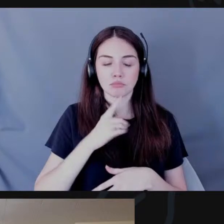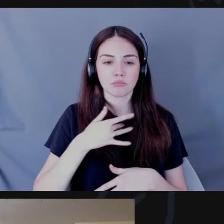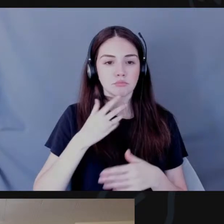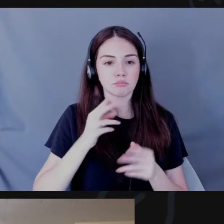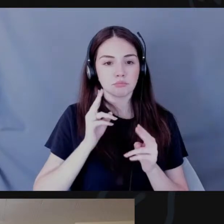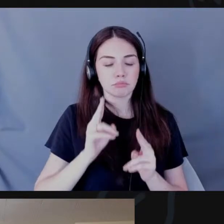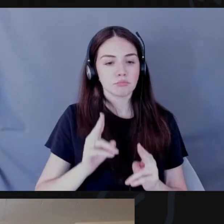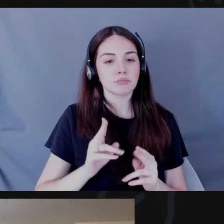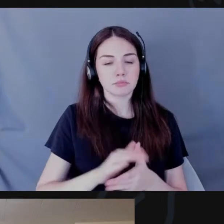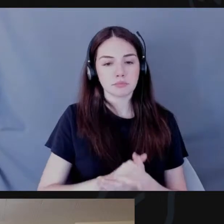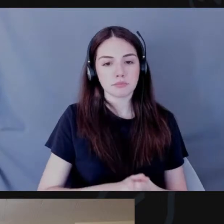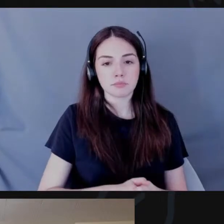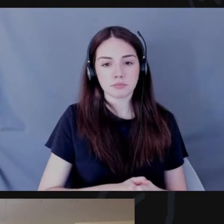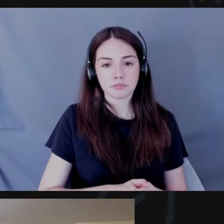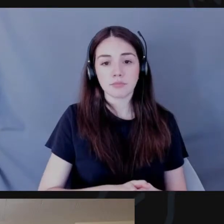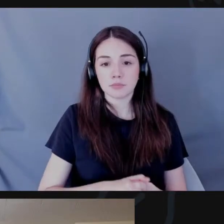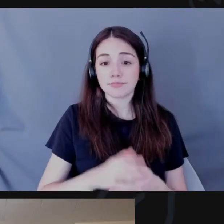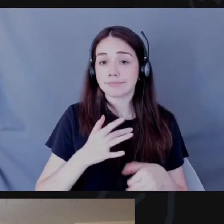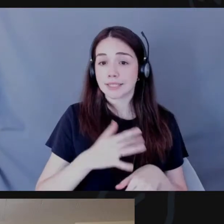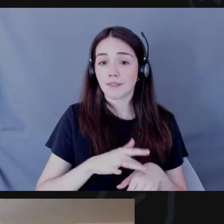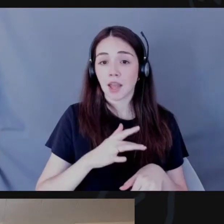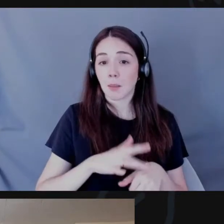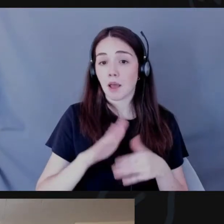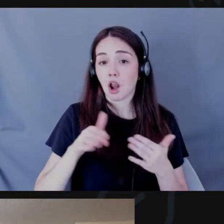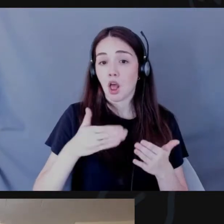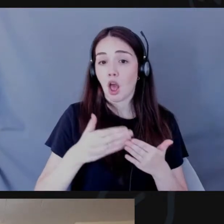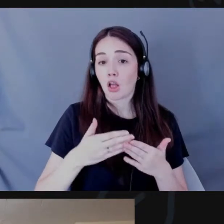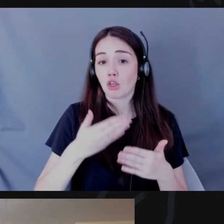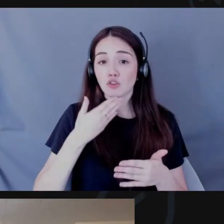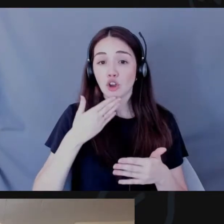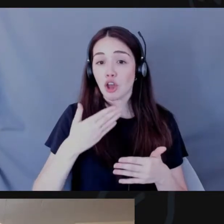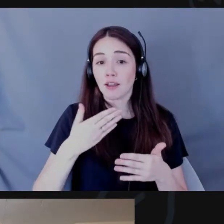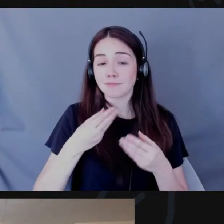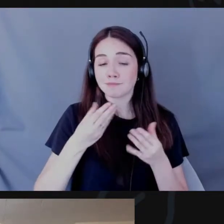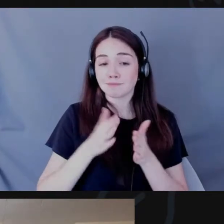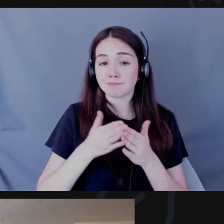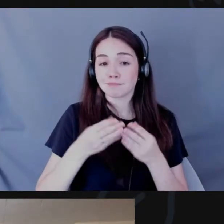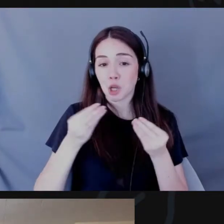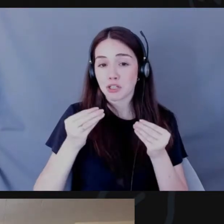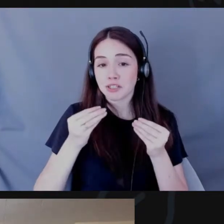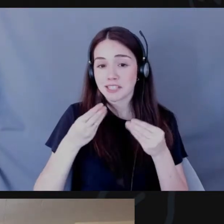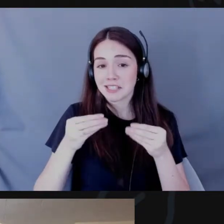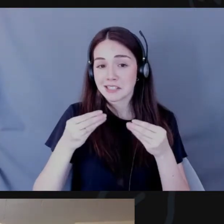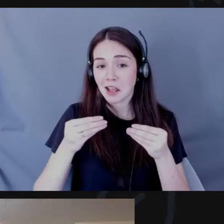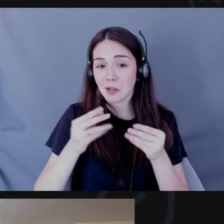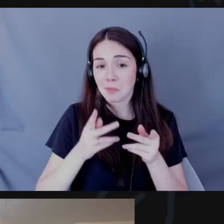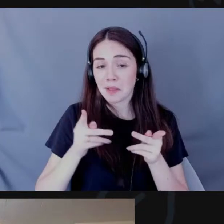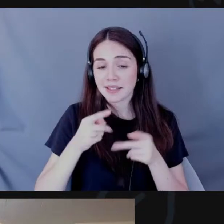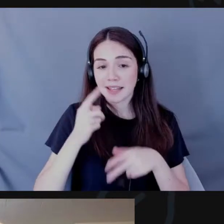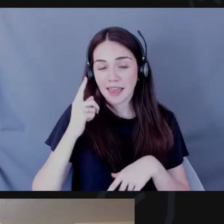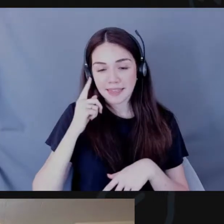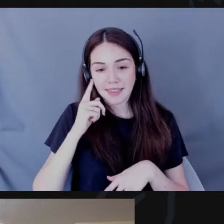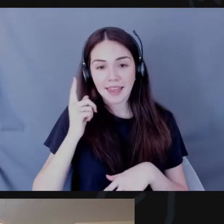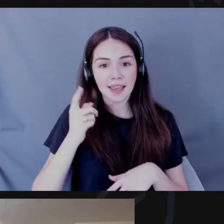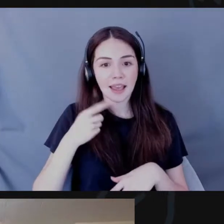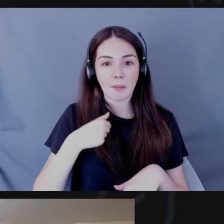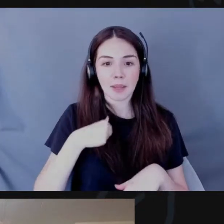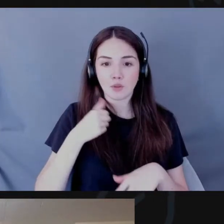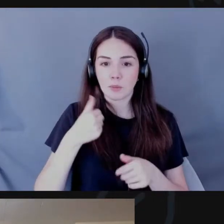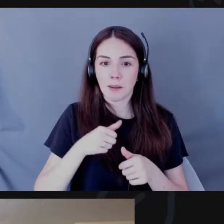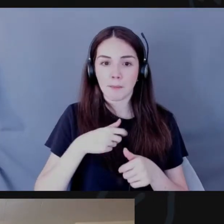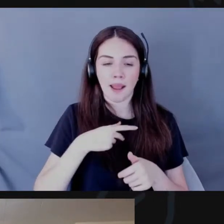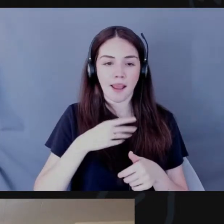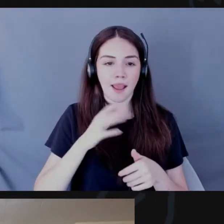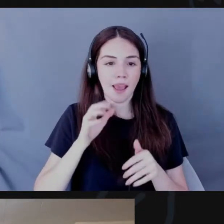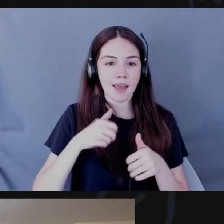And it's available at all good booksellers, I think. In fact, I lived this strange dual life where